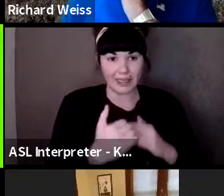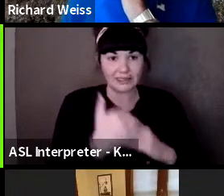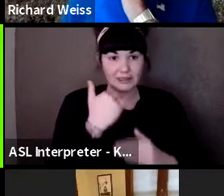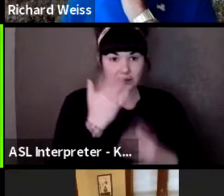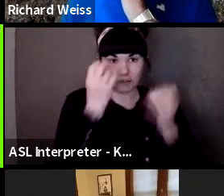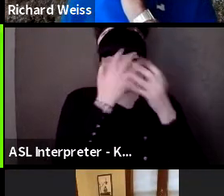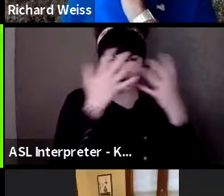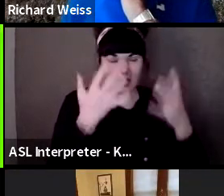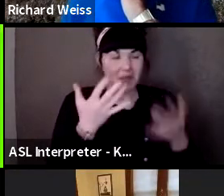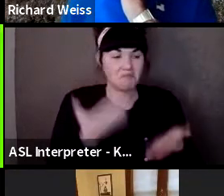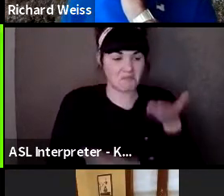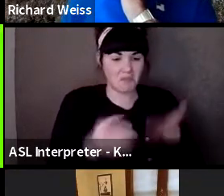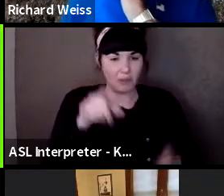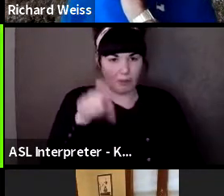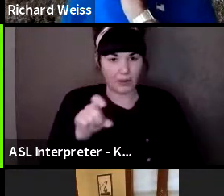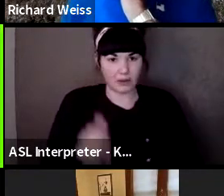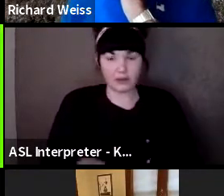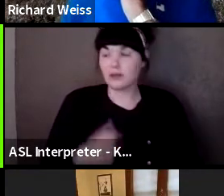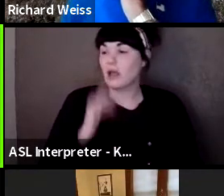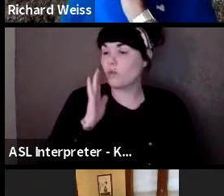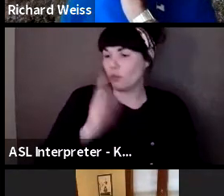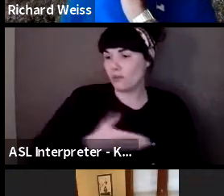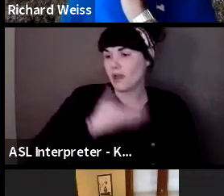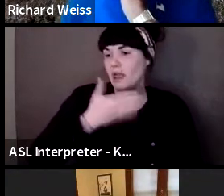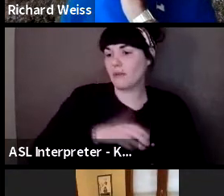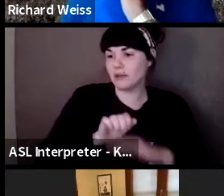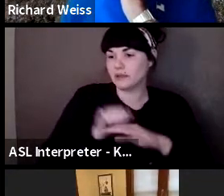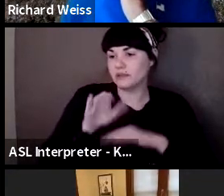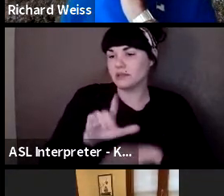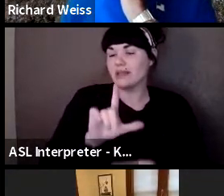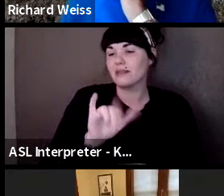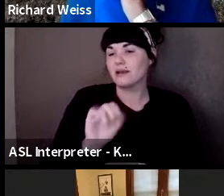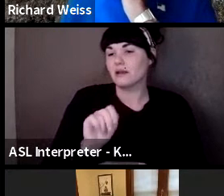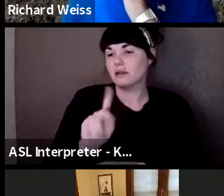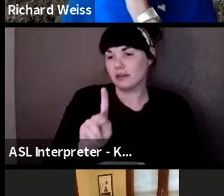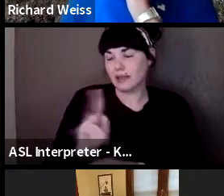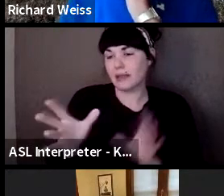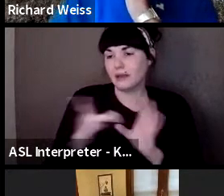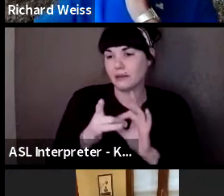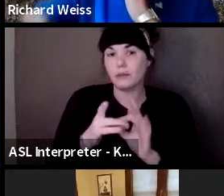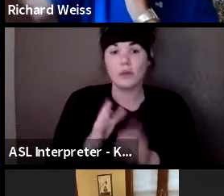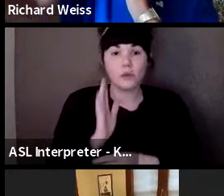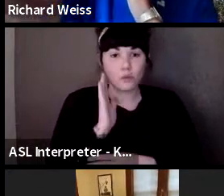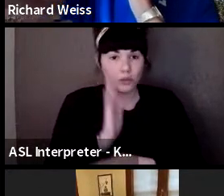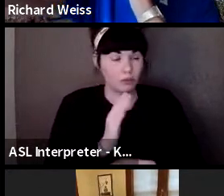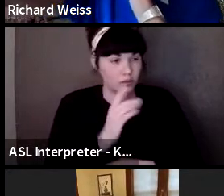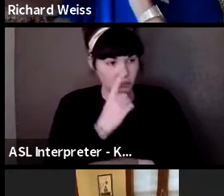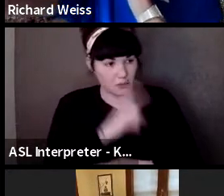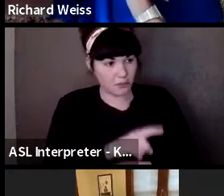happy to send that link out. Yes. Please send it to everybody if you could. I will. Thank you.